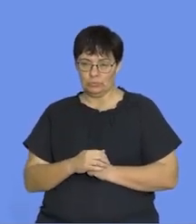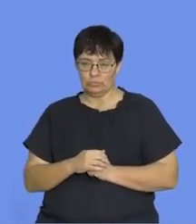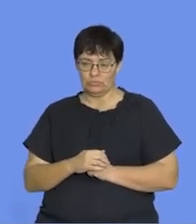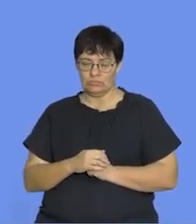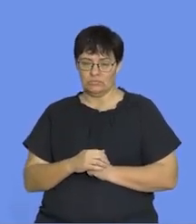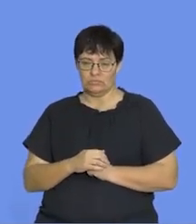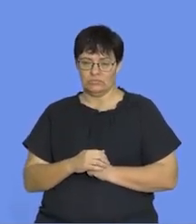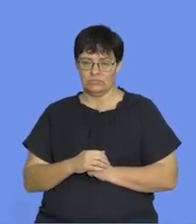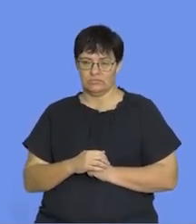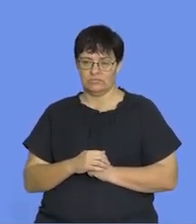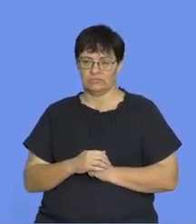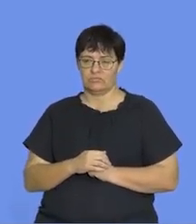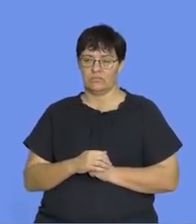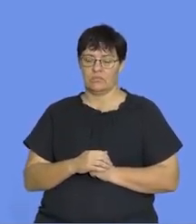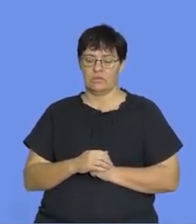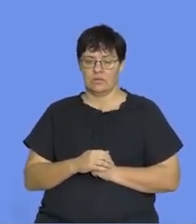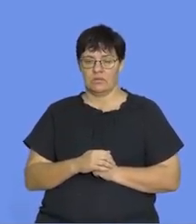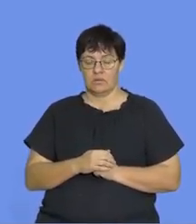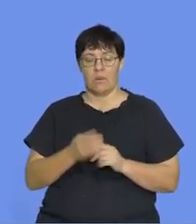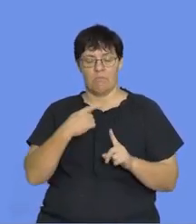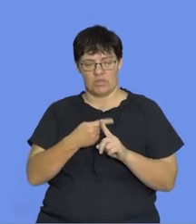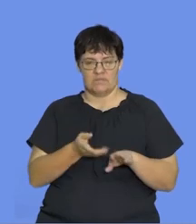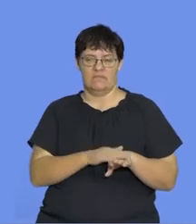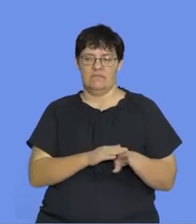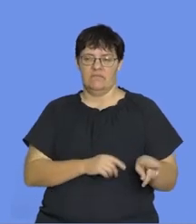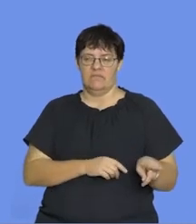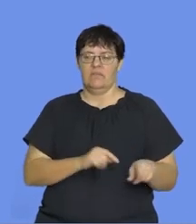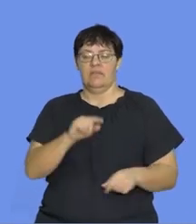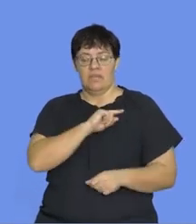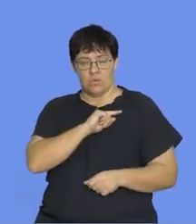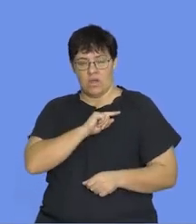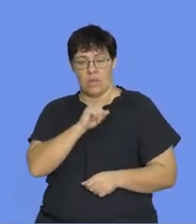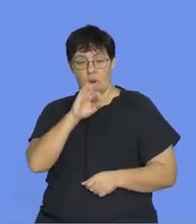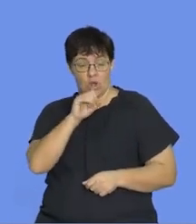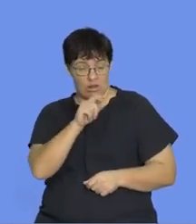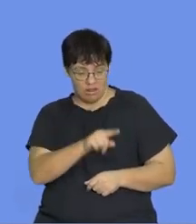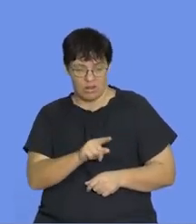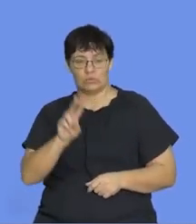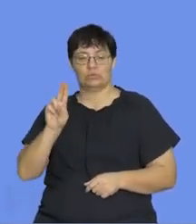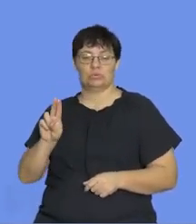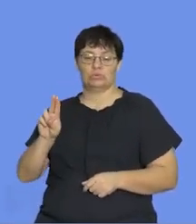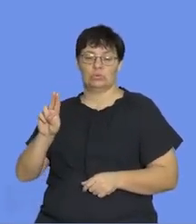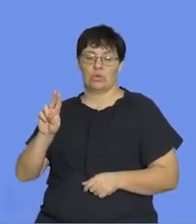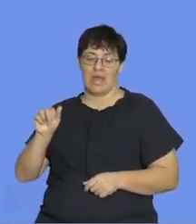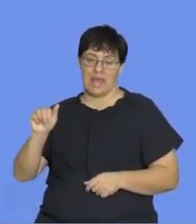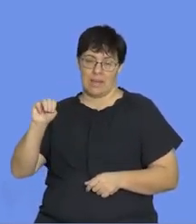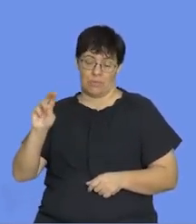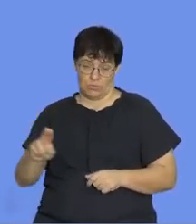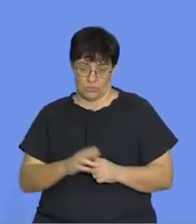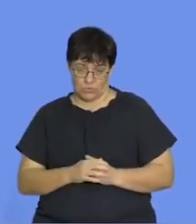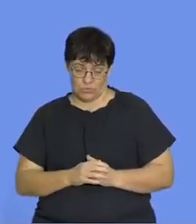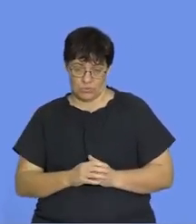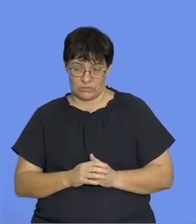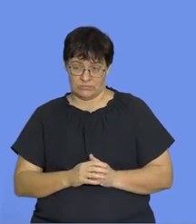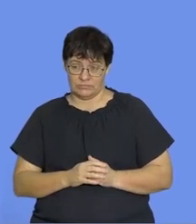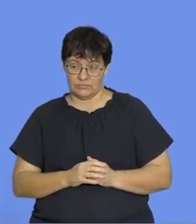H2, consists of 2 atoms of the same kind, hence it will be 2 atomic mass units per molecule, which is